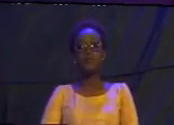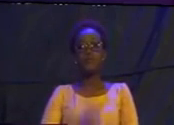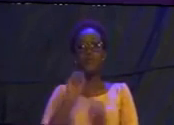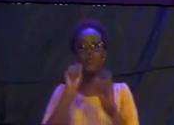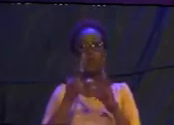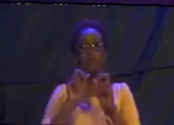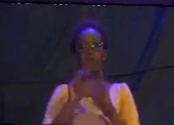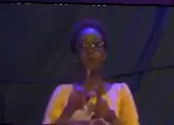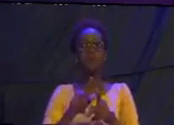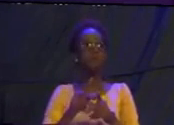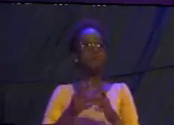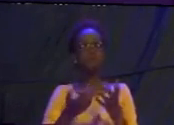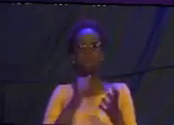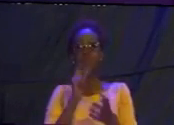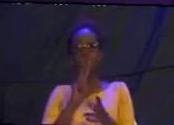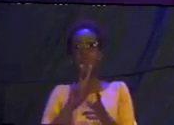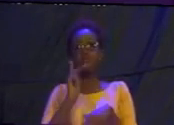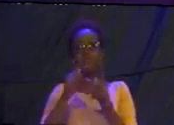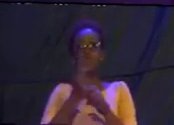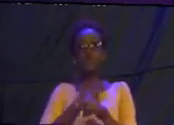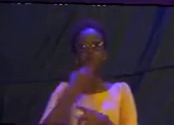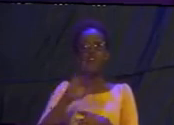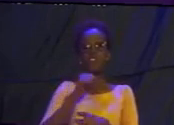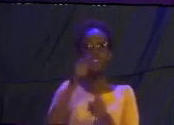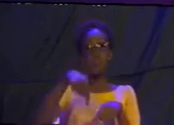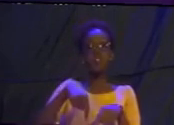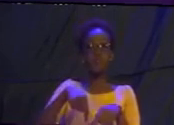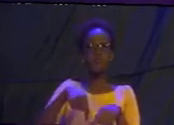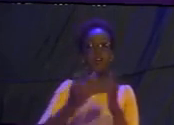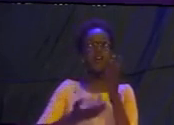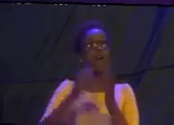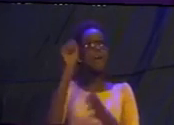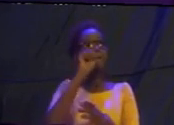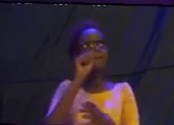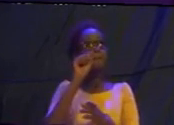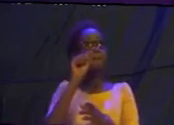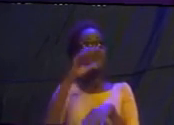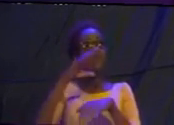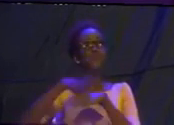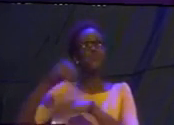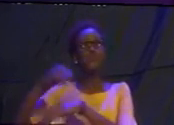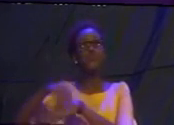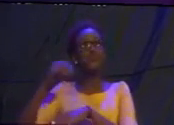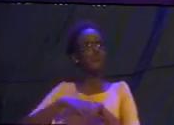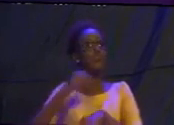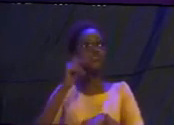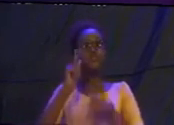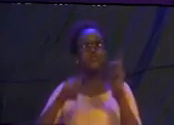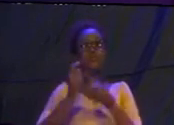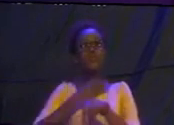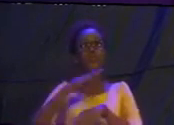Okay, ndabona bataje. You are not here yet. Bene data kuva muri Sweden. The brethren from